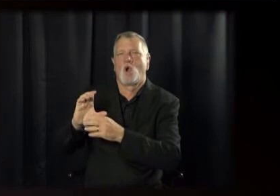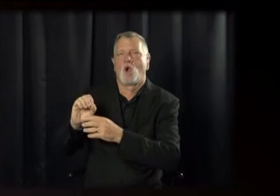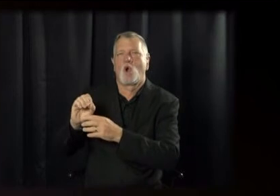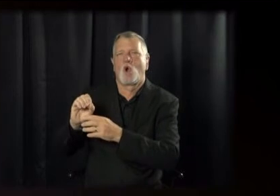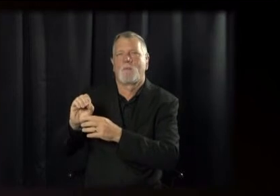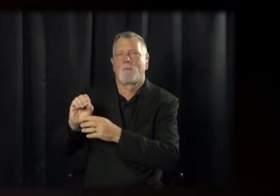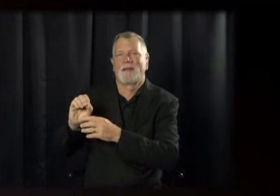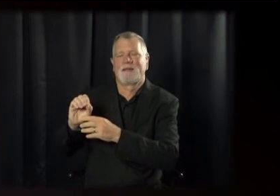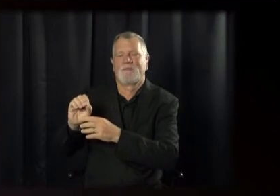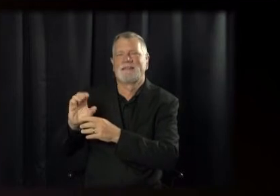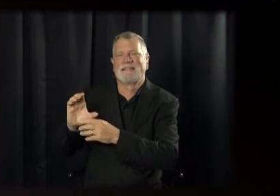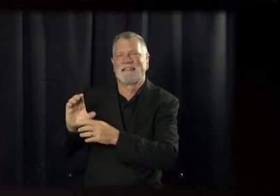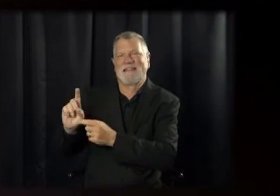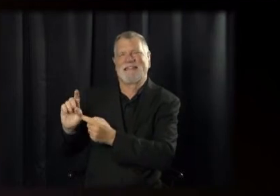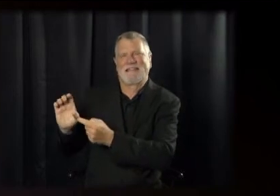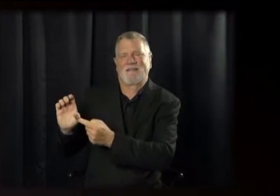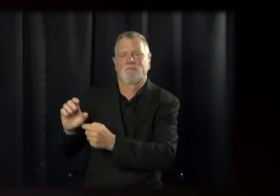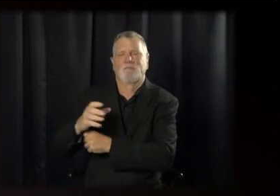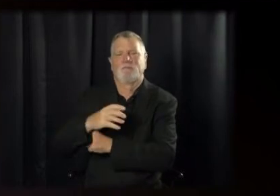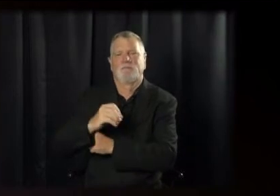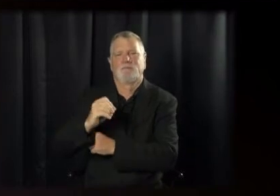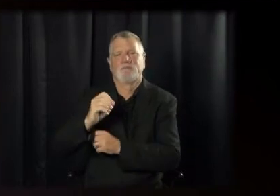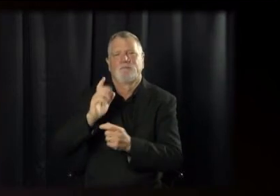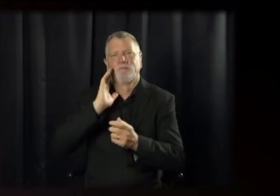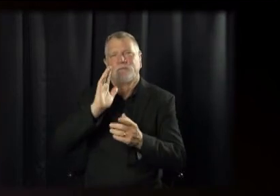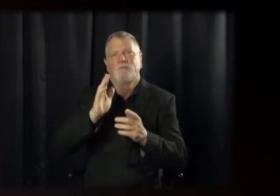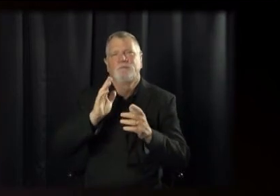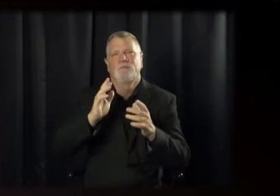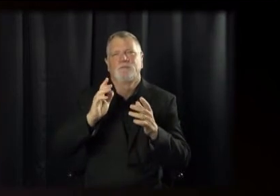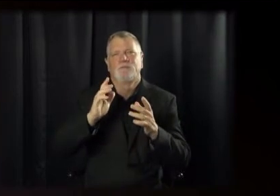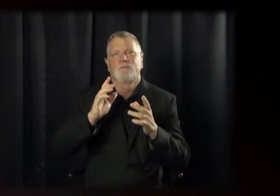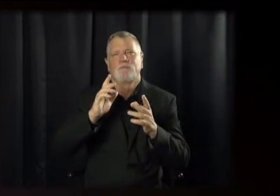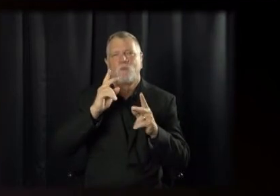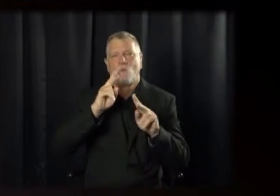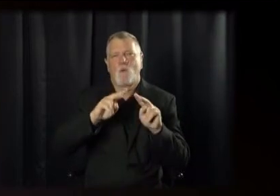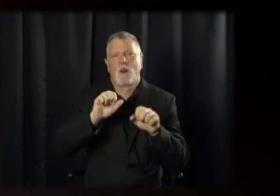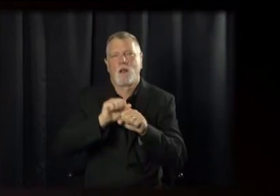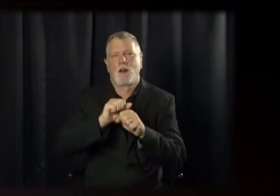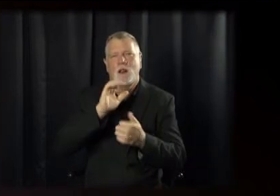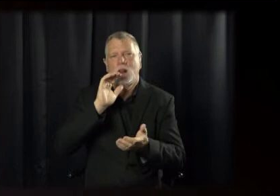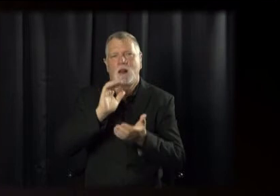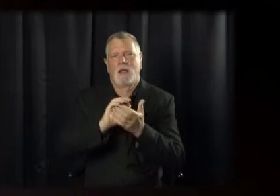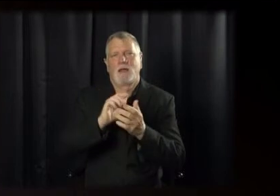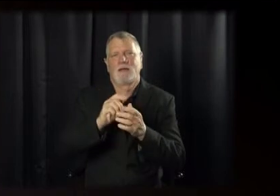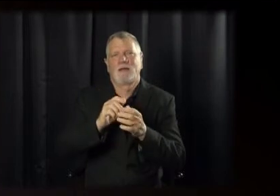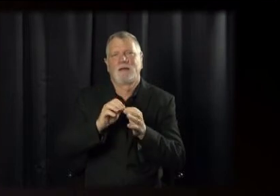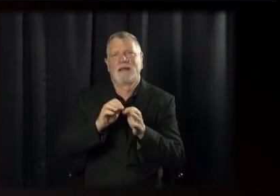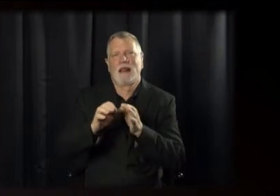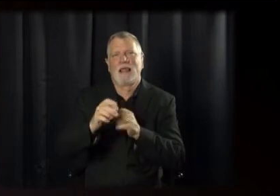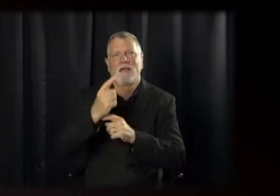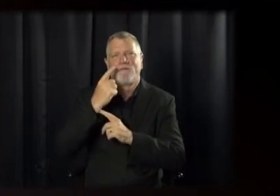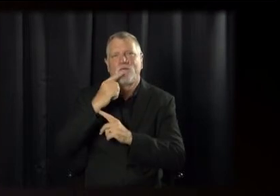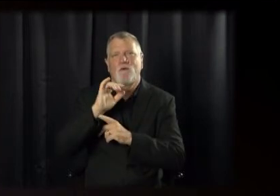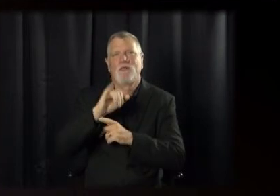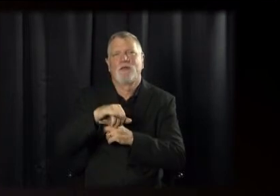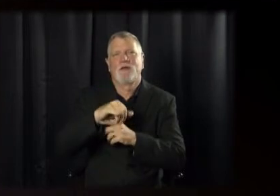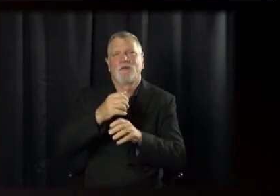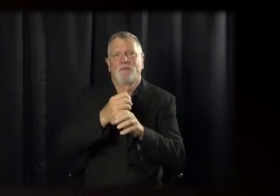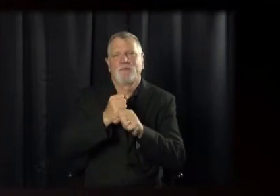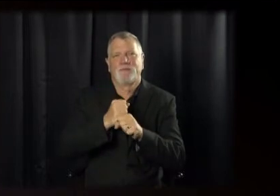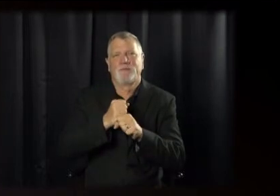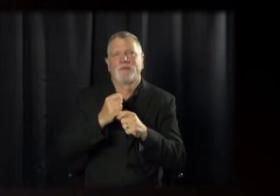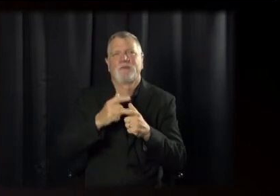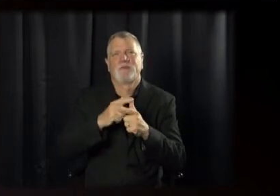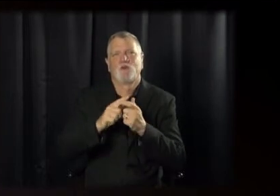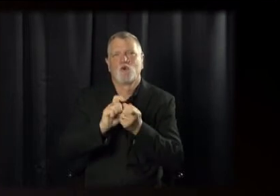CDC. The transfer will decrease Kosak examiners' workload, decrease delays in Kosak examination, receivership,